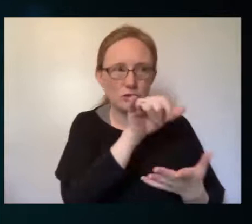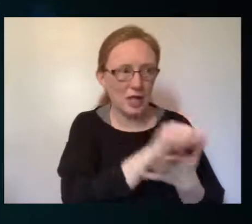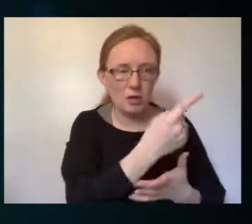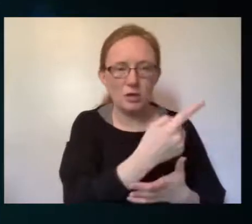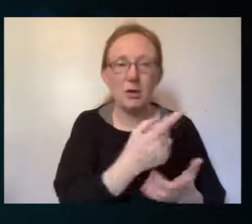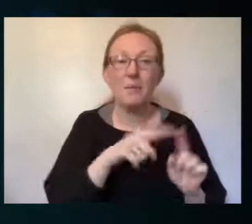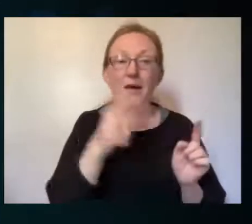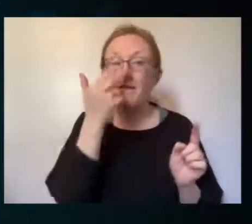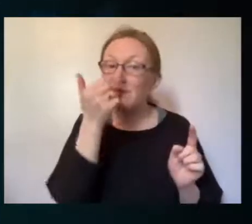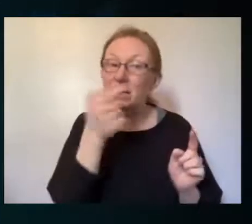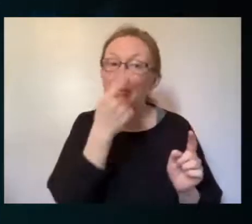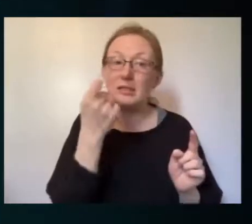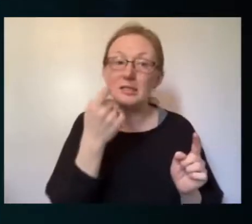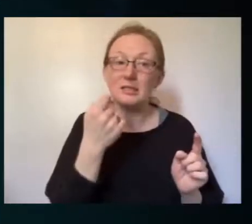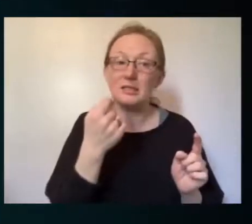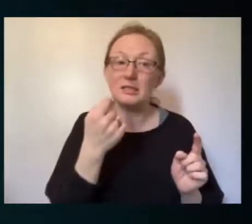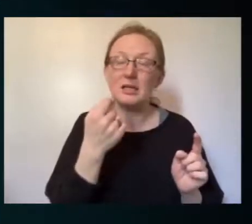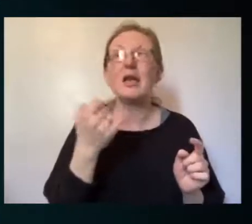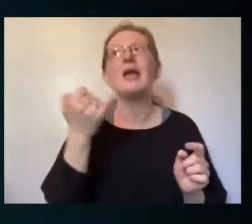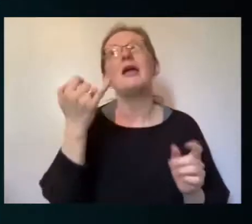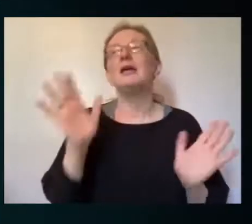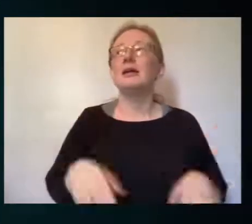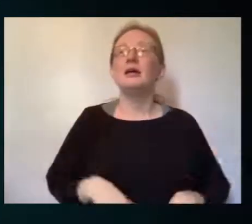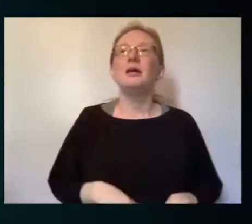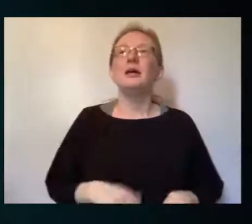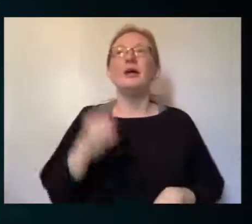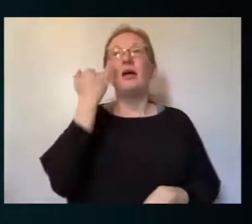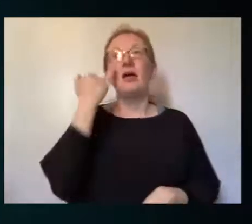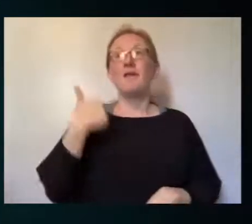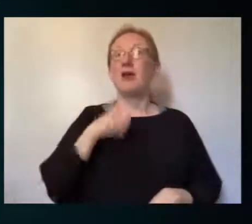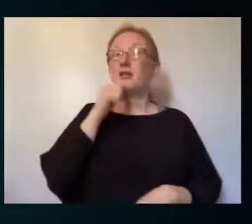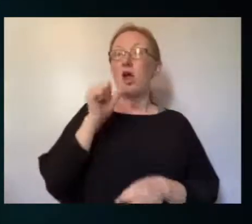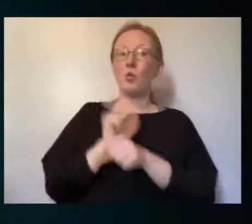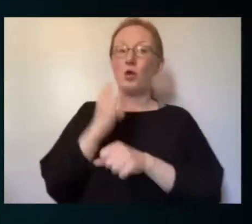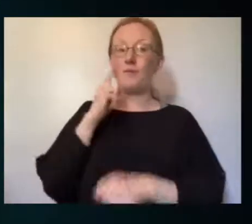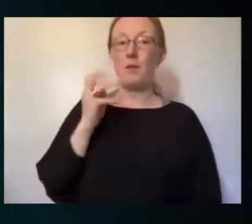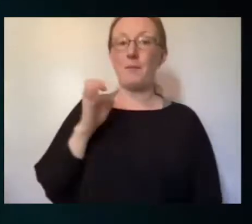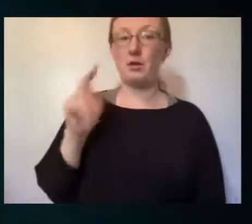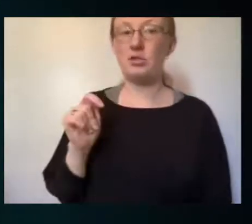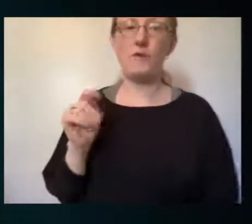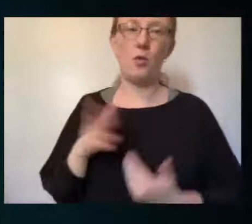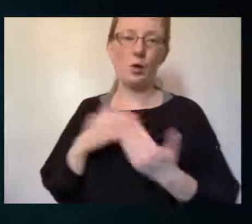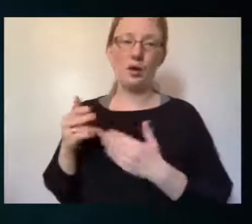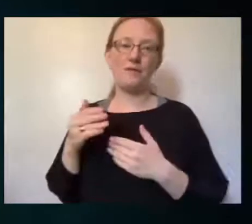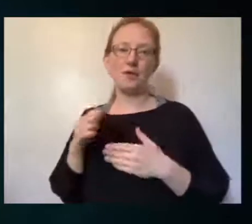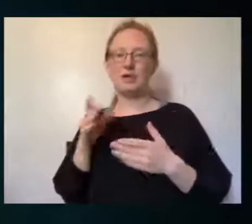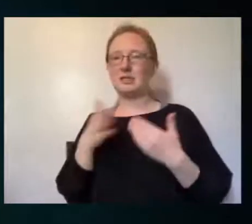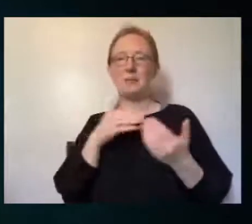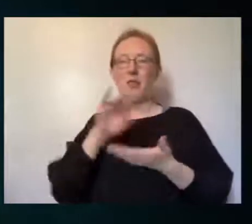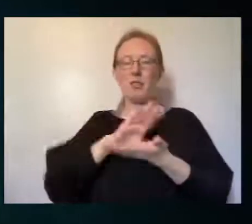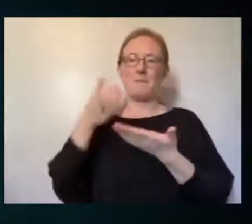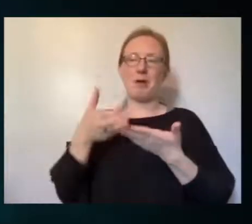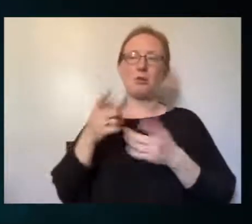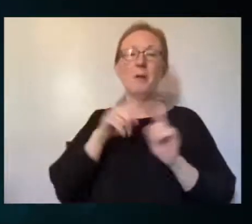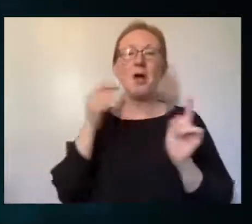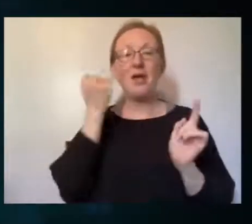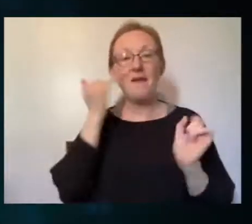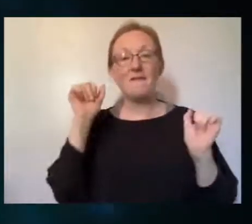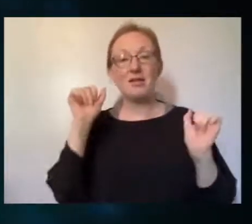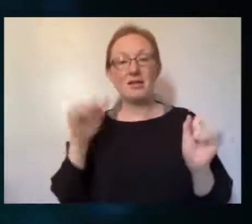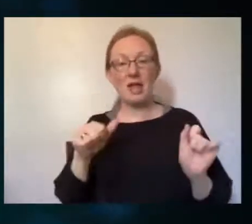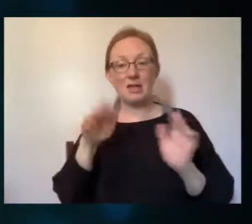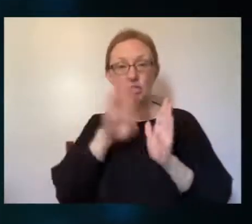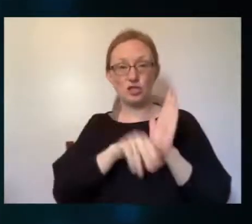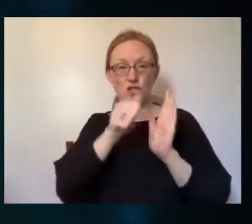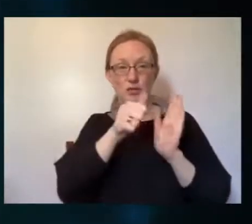And the funny thing is, it's not like if I didn't work for Microsoft, I would not have afforded to pay whatever the amount it was. It's just that if you're gonna give me a cheaper